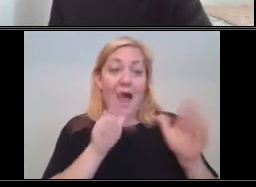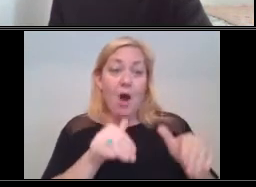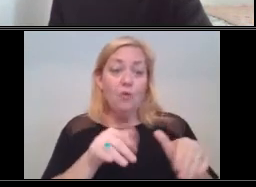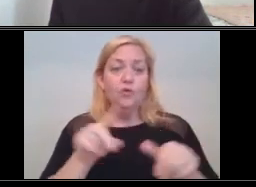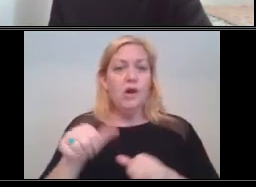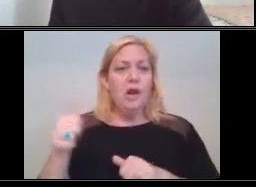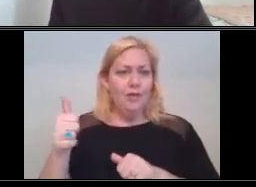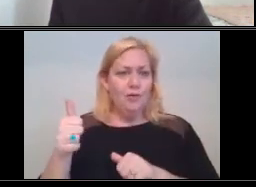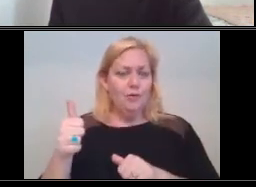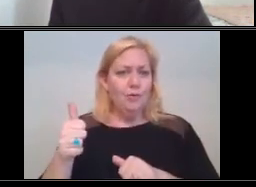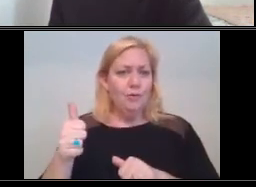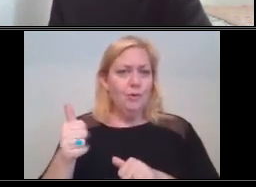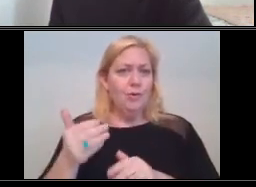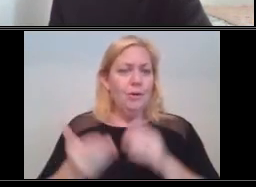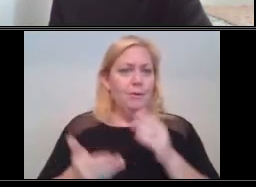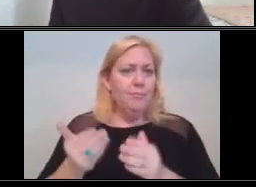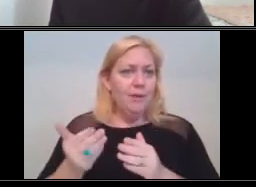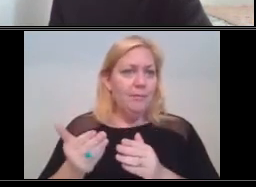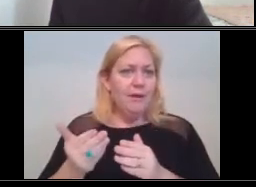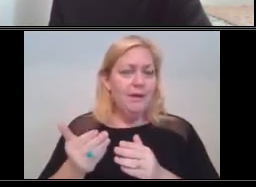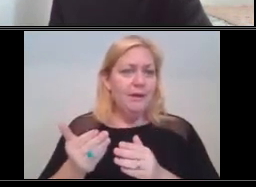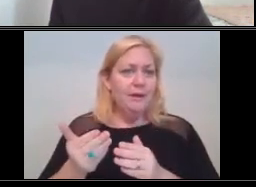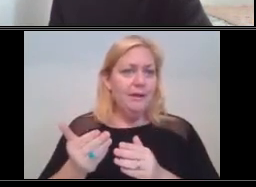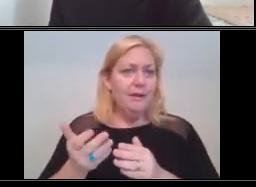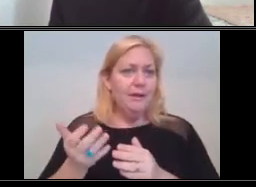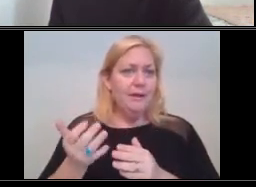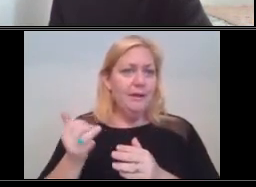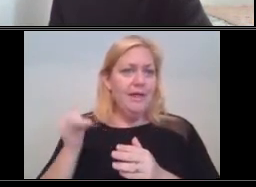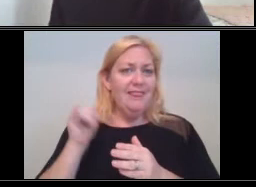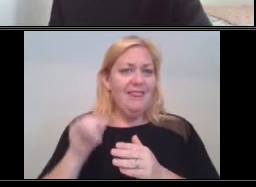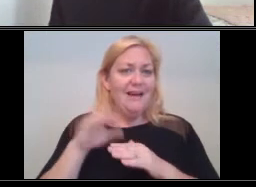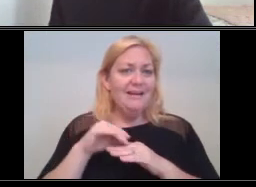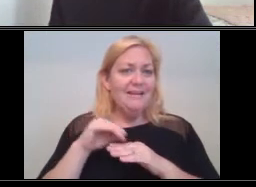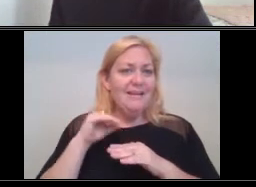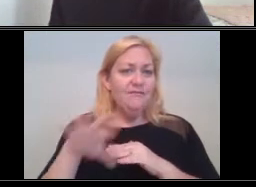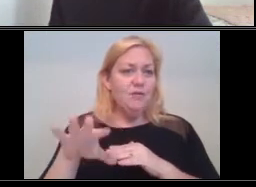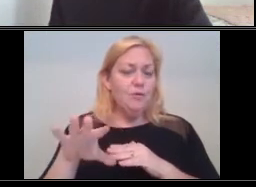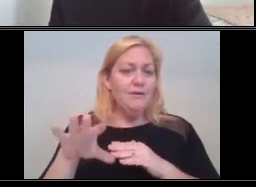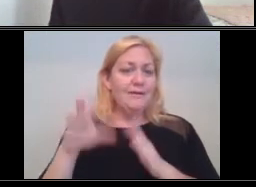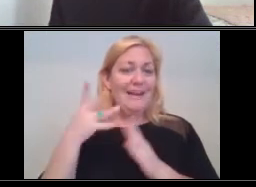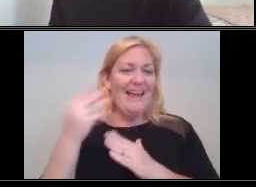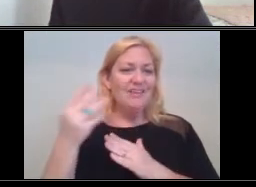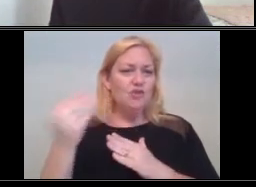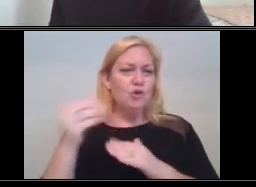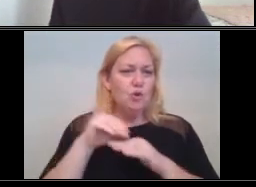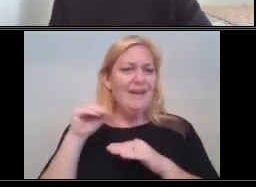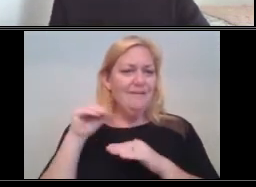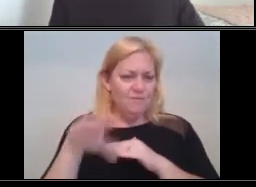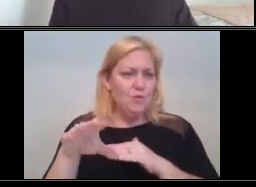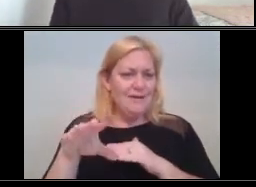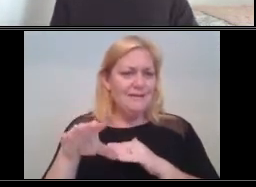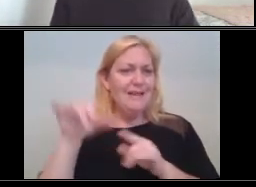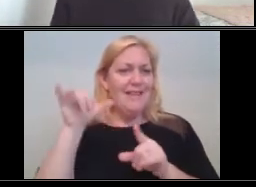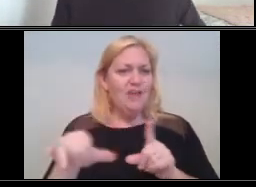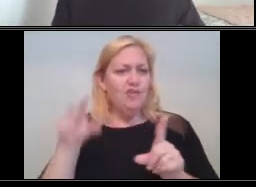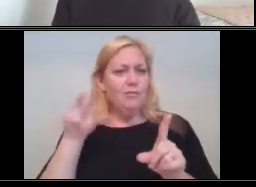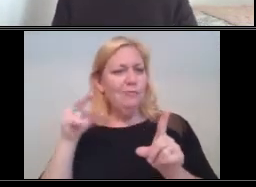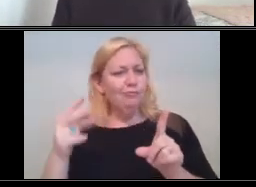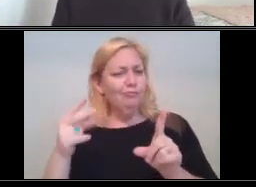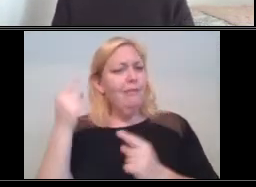Maybe it was someone else coming, and that is an influence, an external influence that should be completely